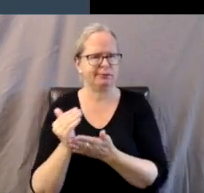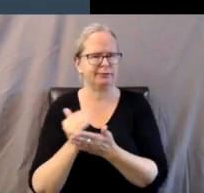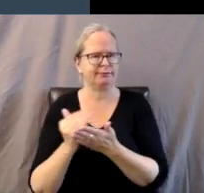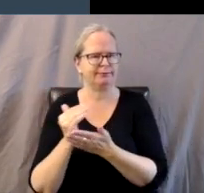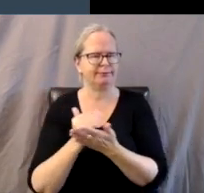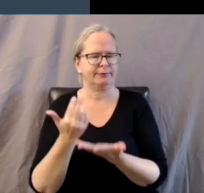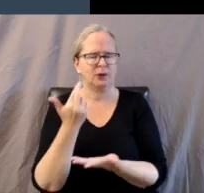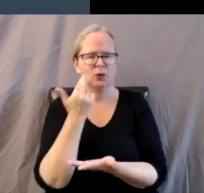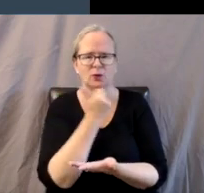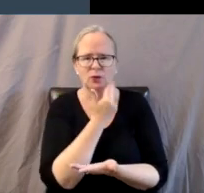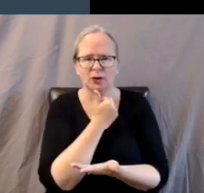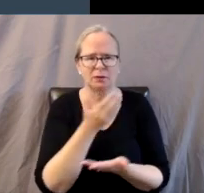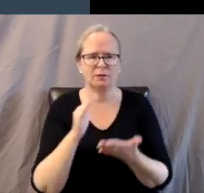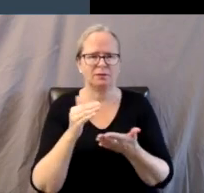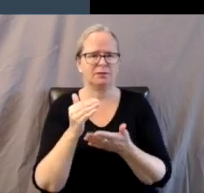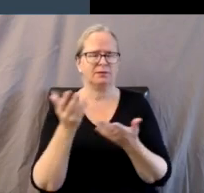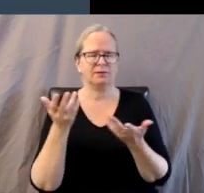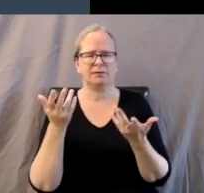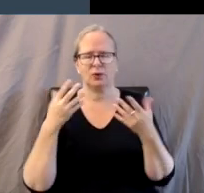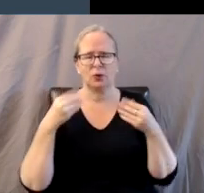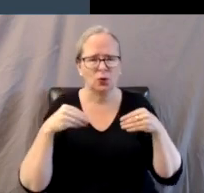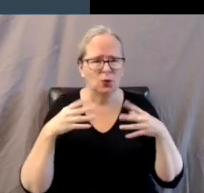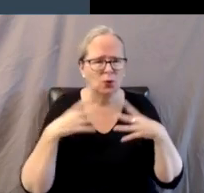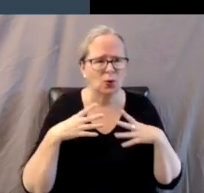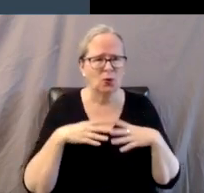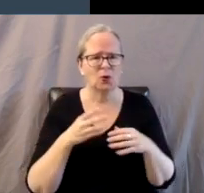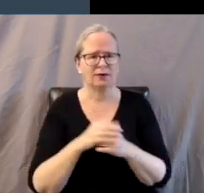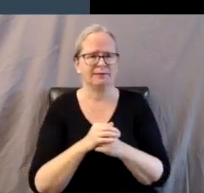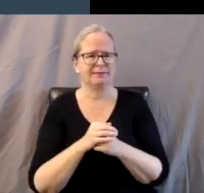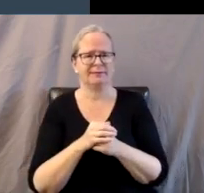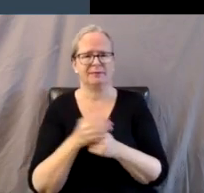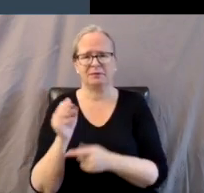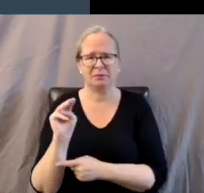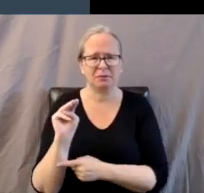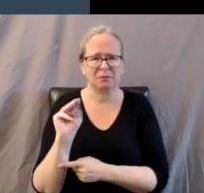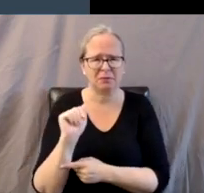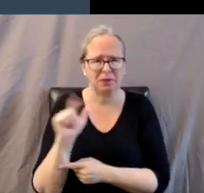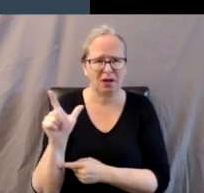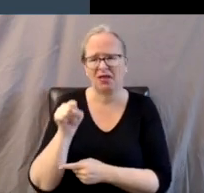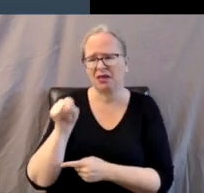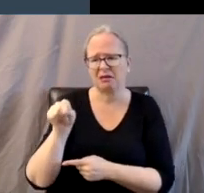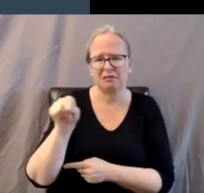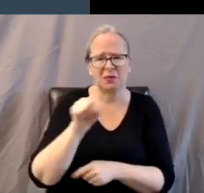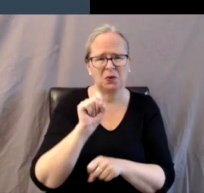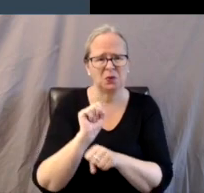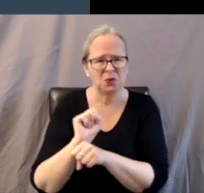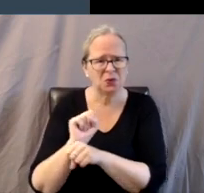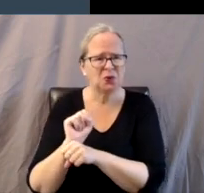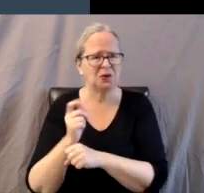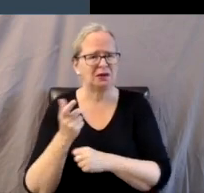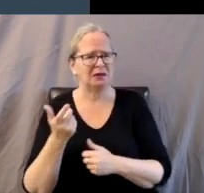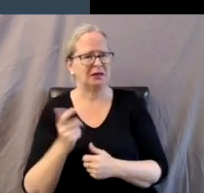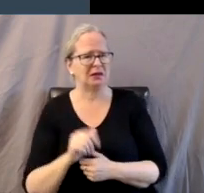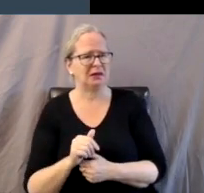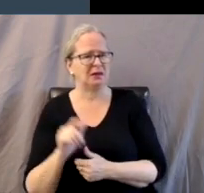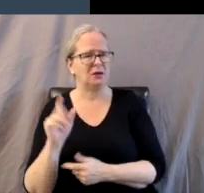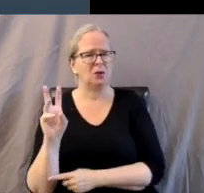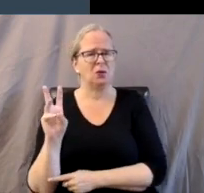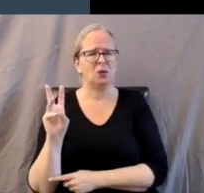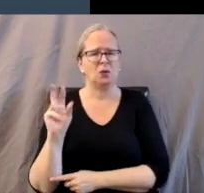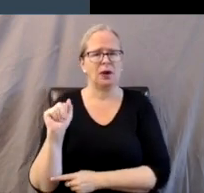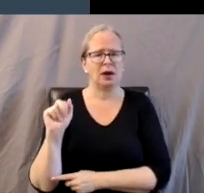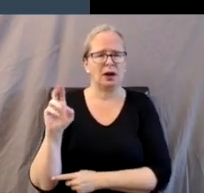at malls and at different stores. So those jobs, we see those, and those jobs are also at risk for